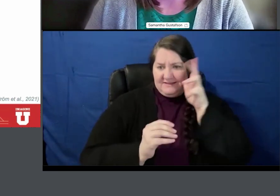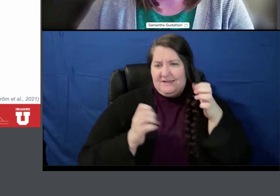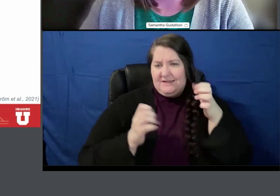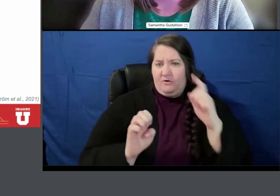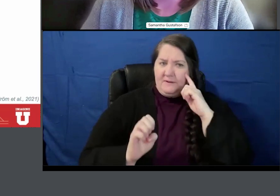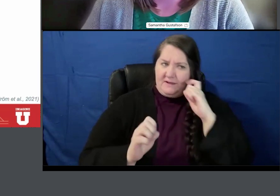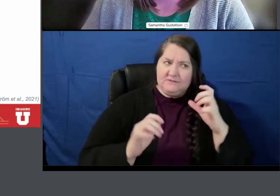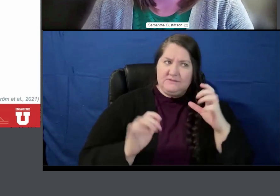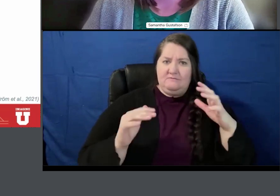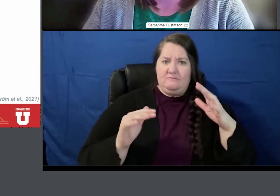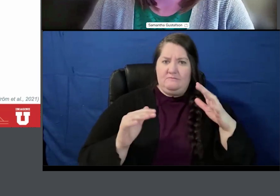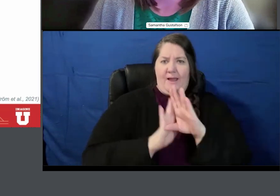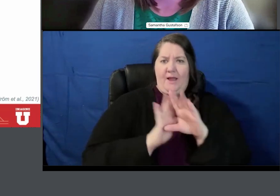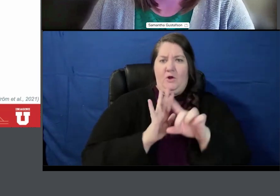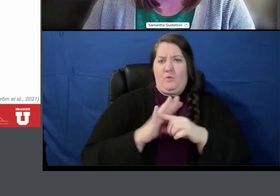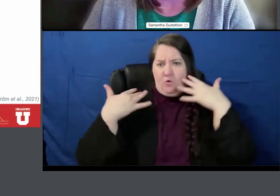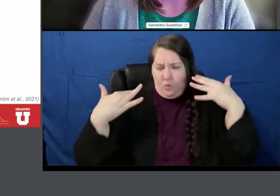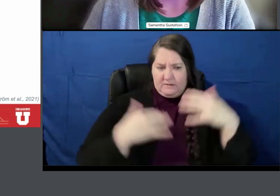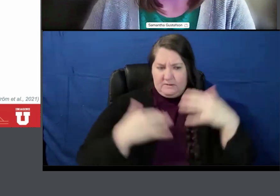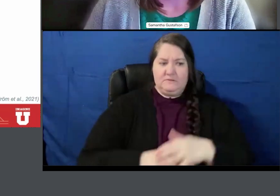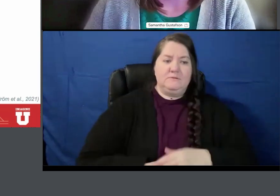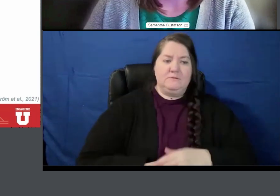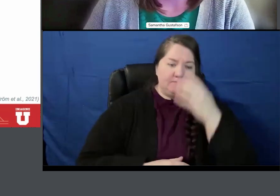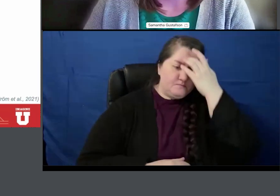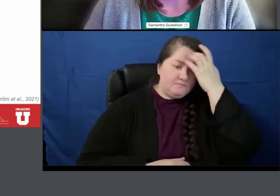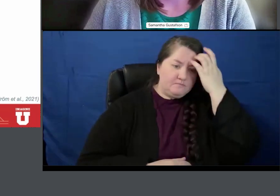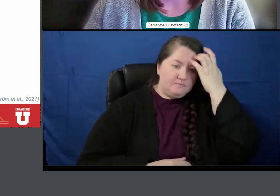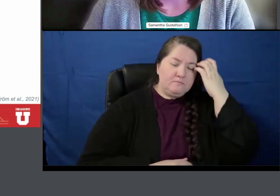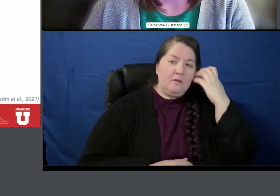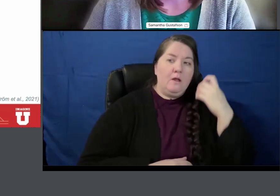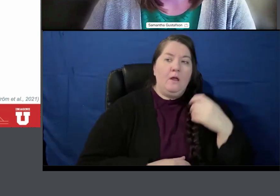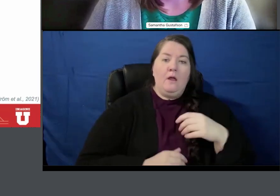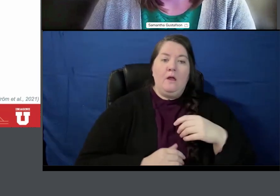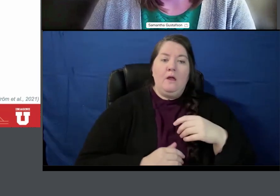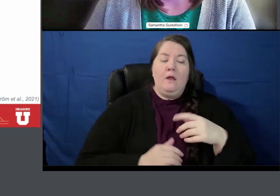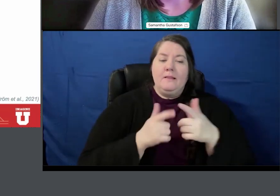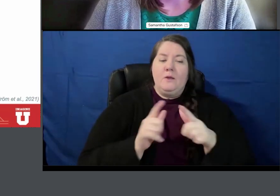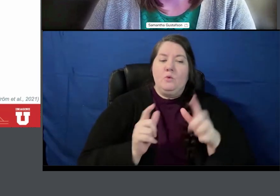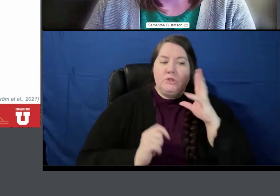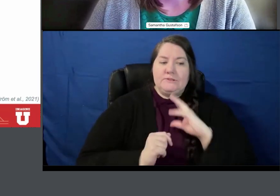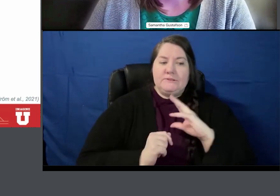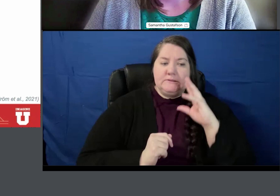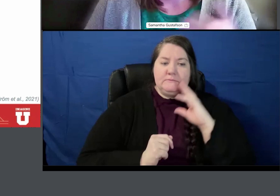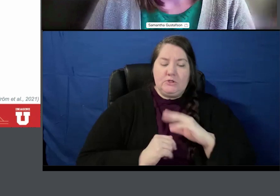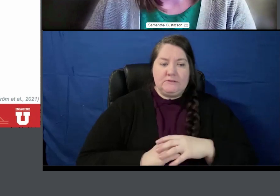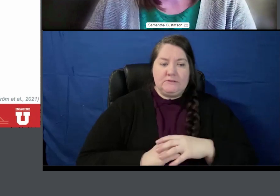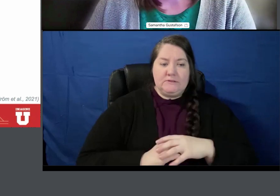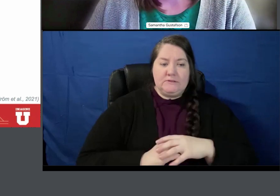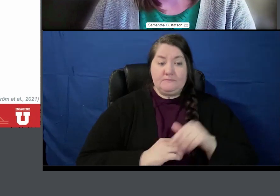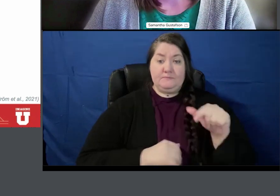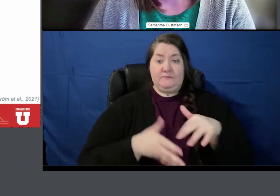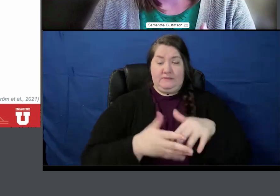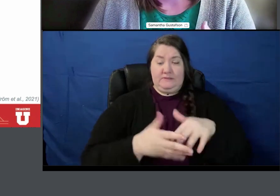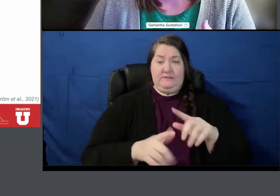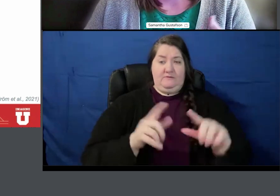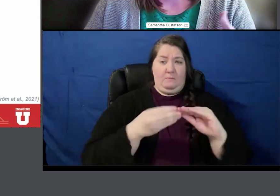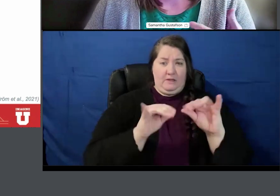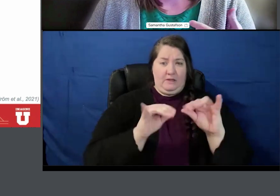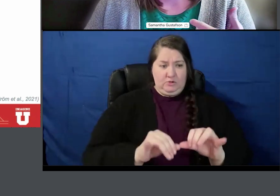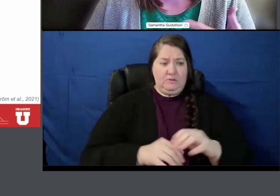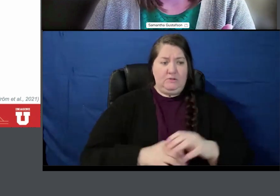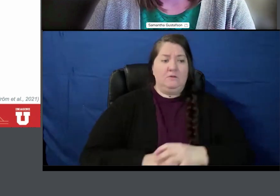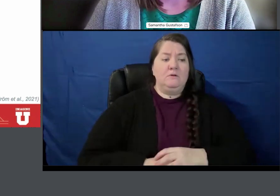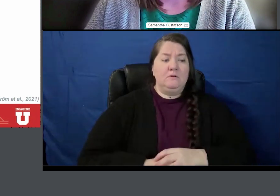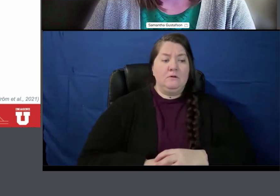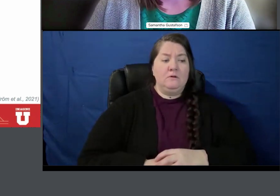Language experience also matters. And so here in this study, they used a different metric of listening effort. They used